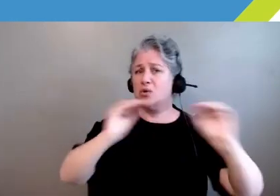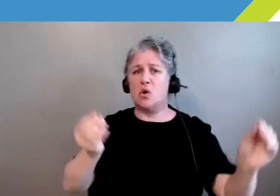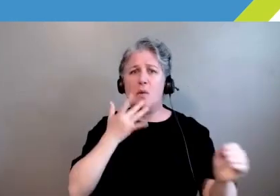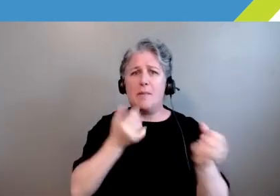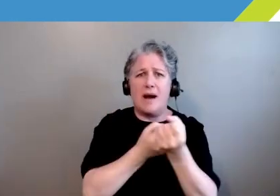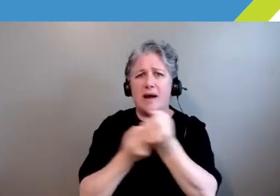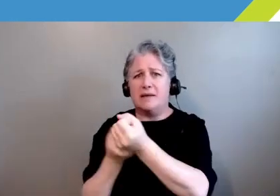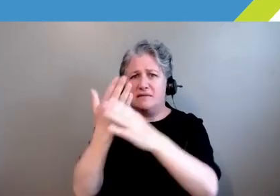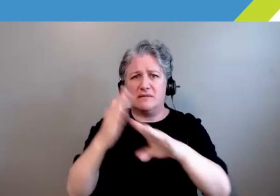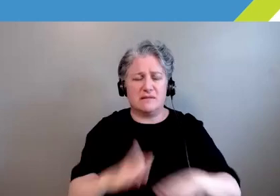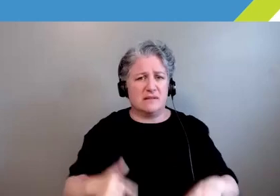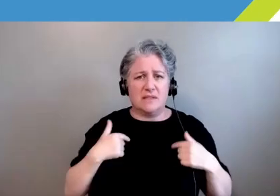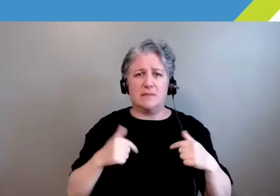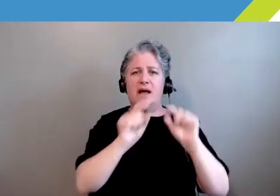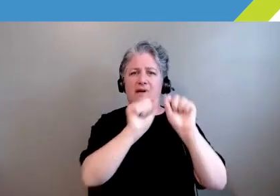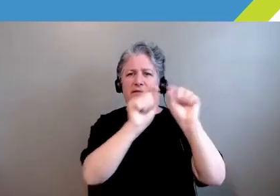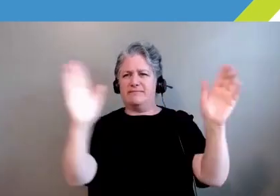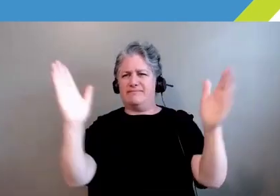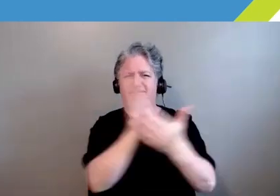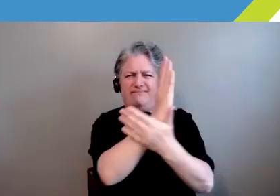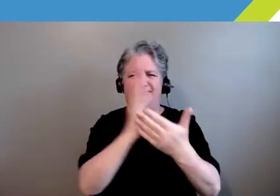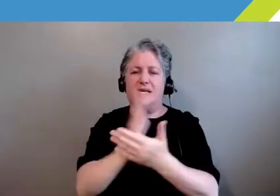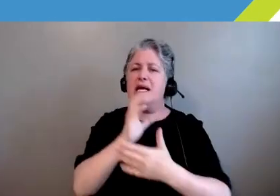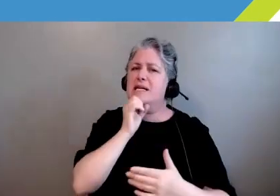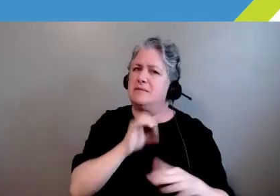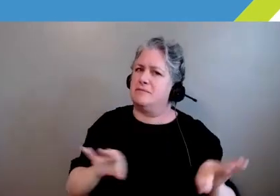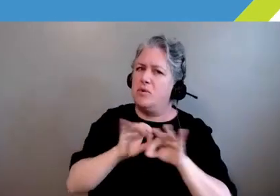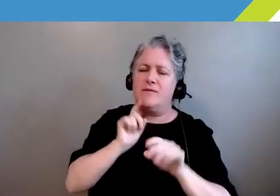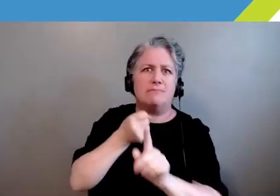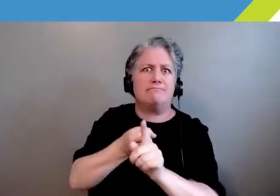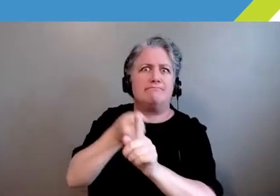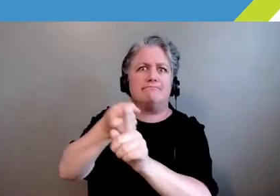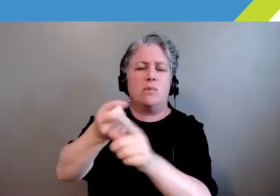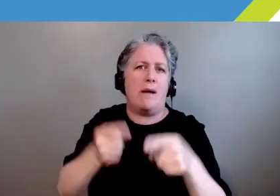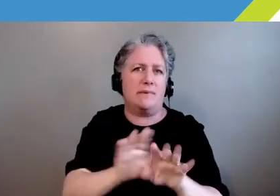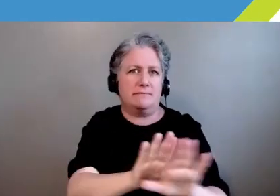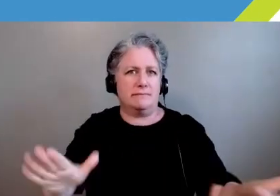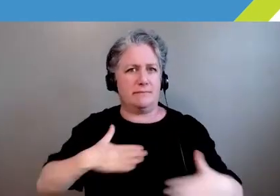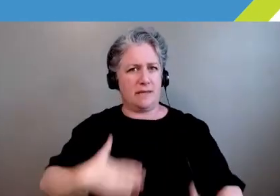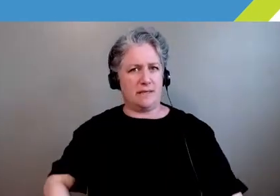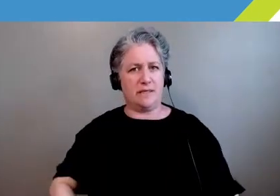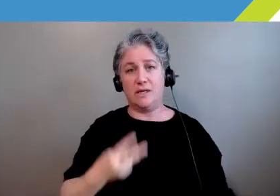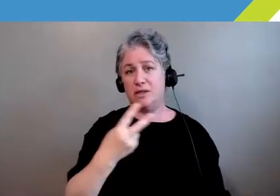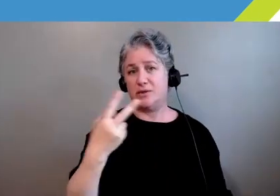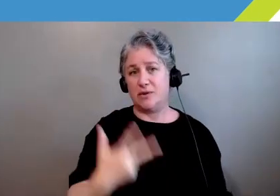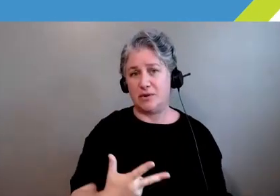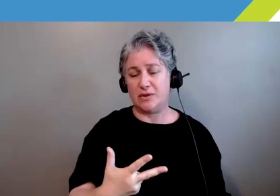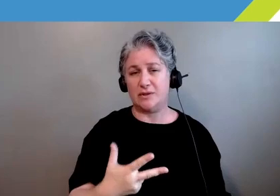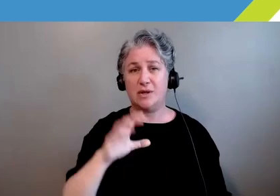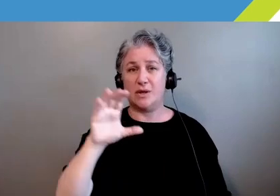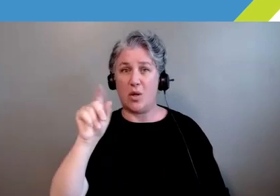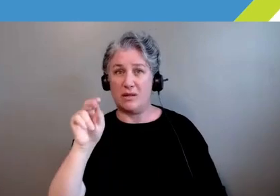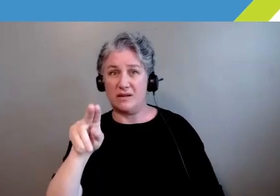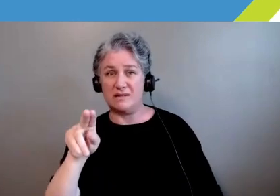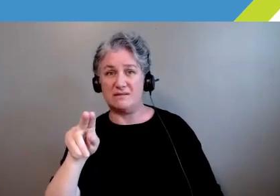Okay? But there's a gradient. Age is very important to what happens for people. 2/3 of you will have inflammation in your colon. It's the